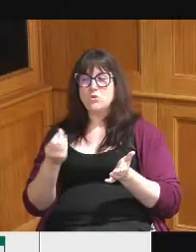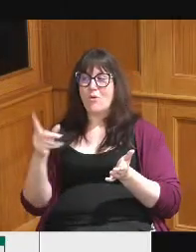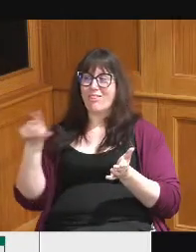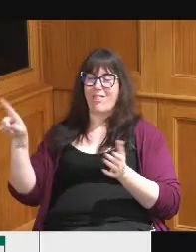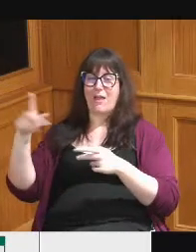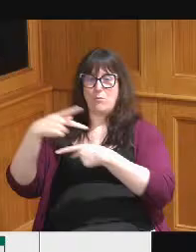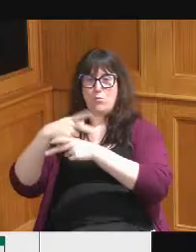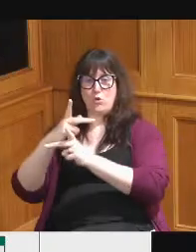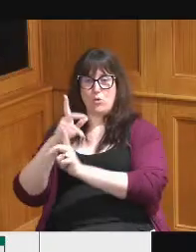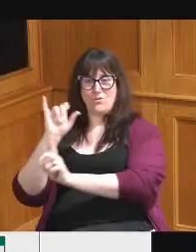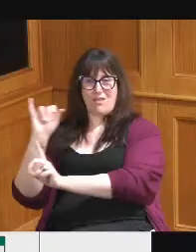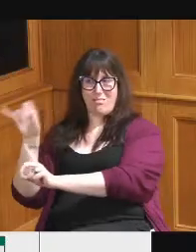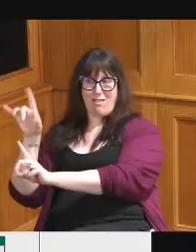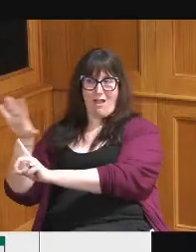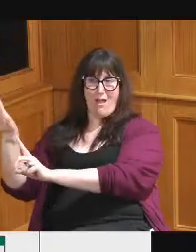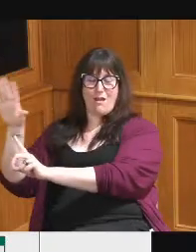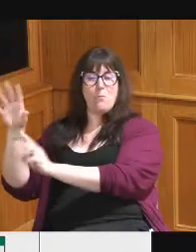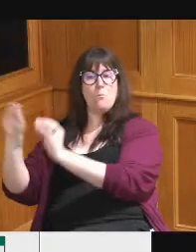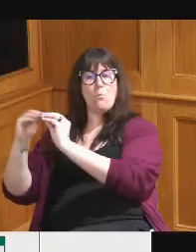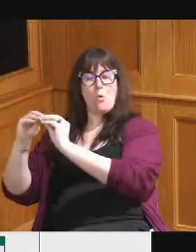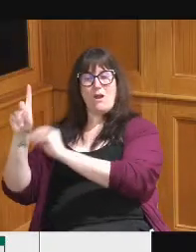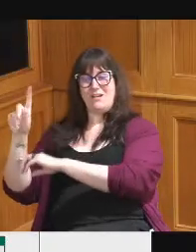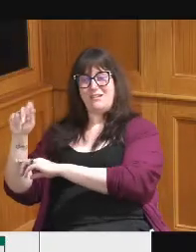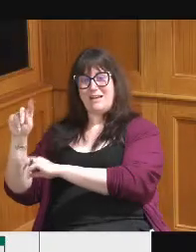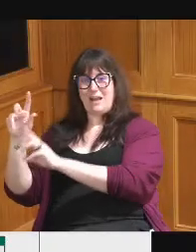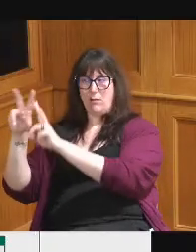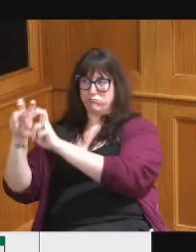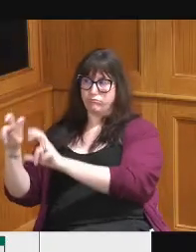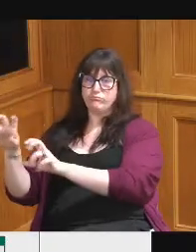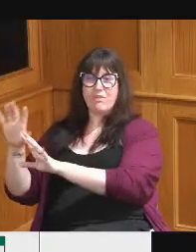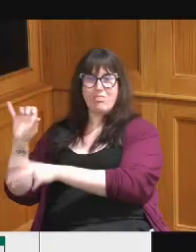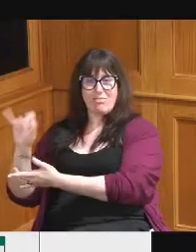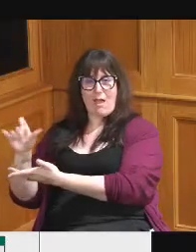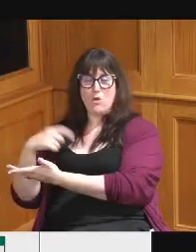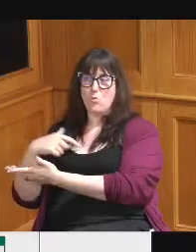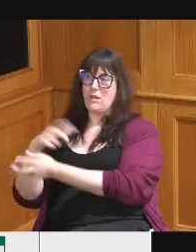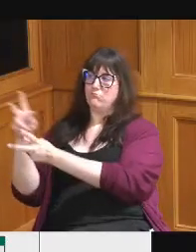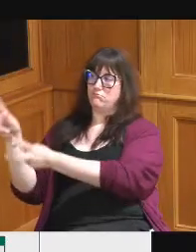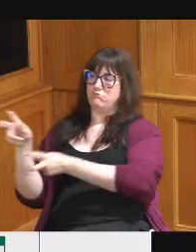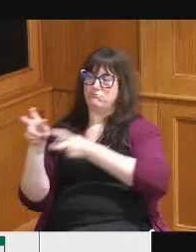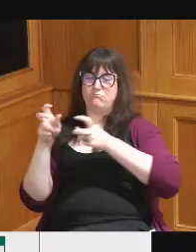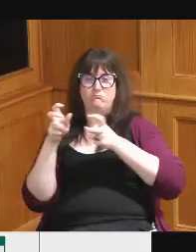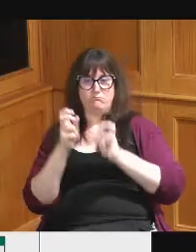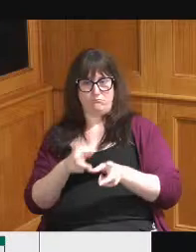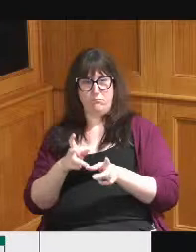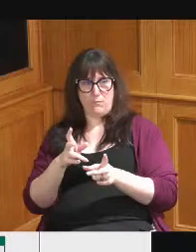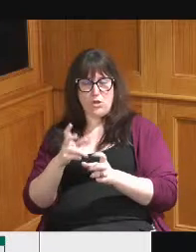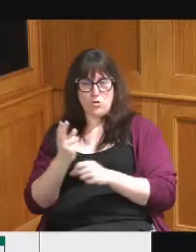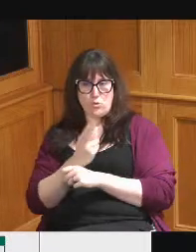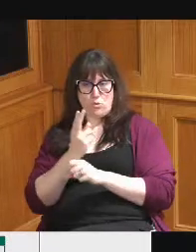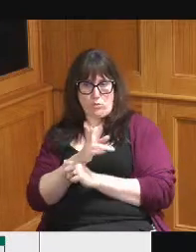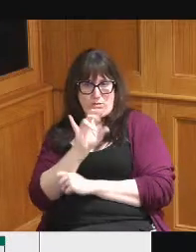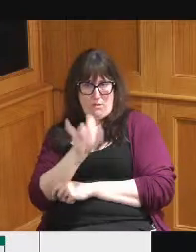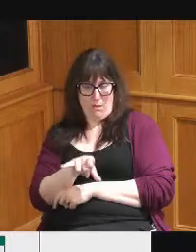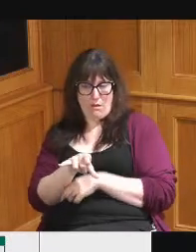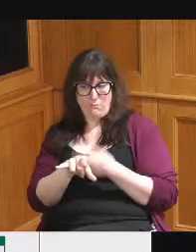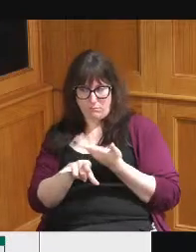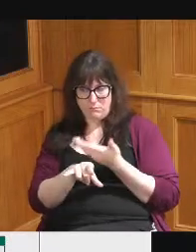produces more granular data, again, analogous to these. And